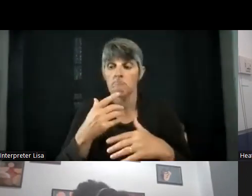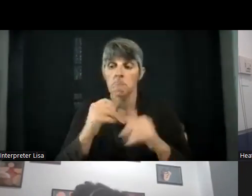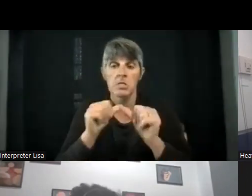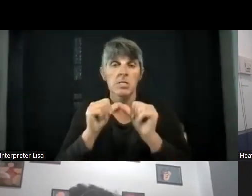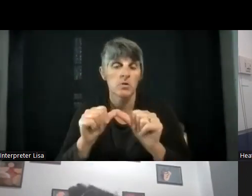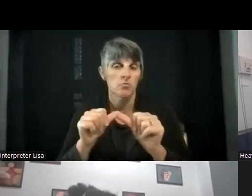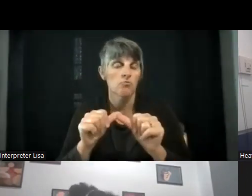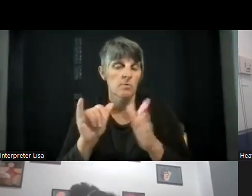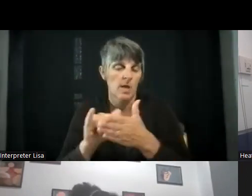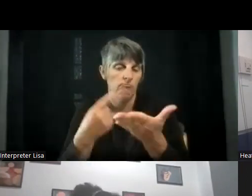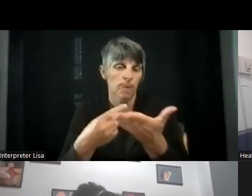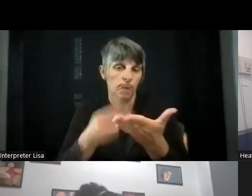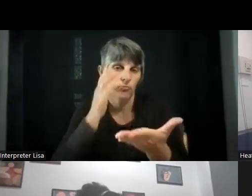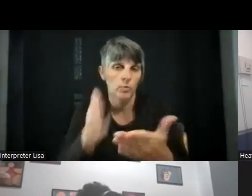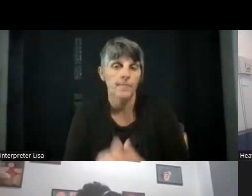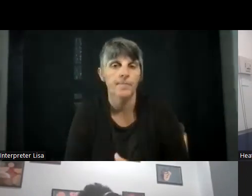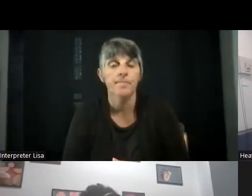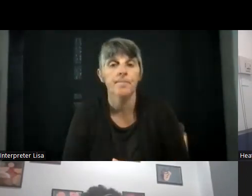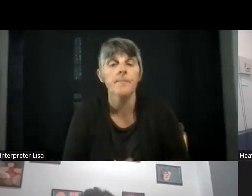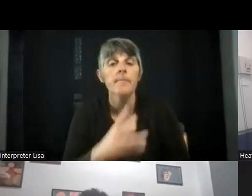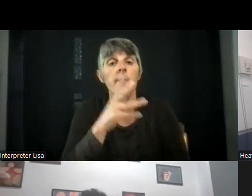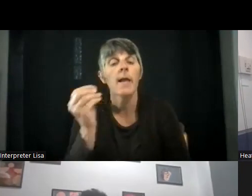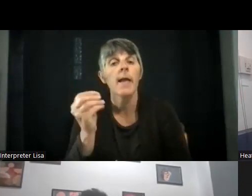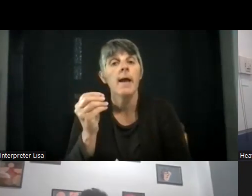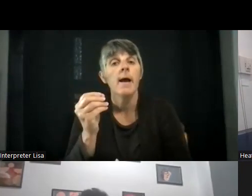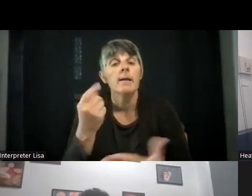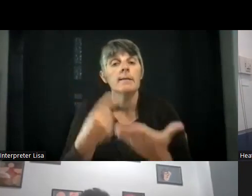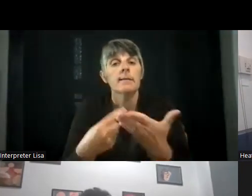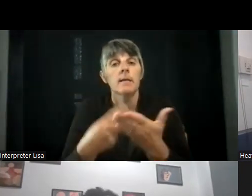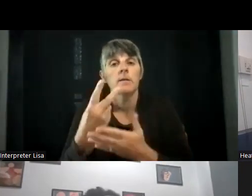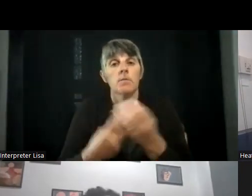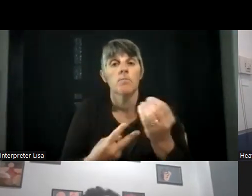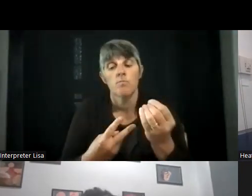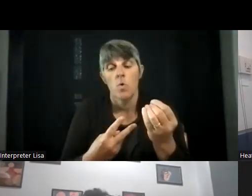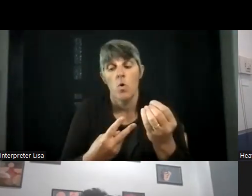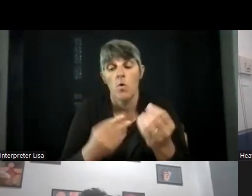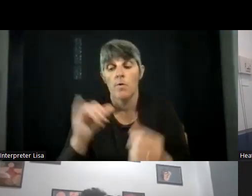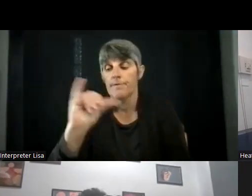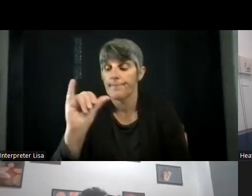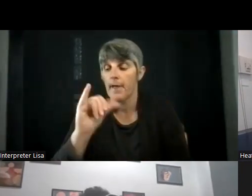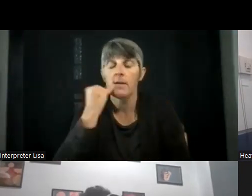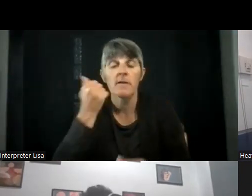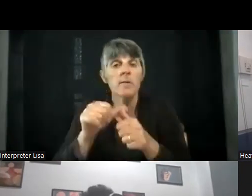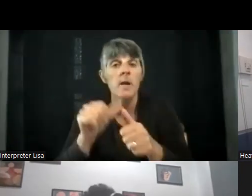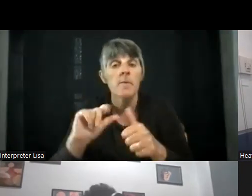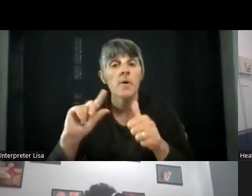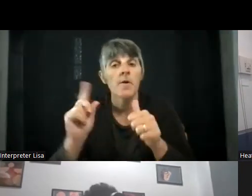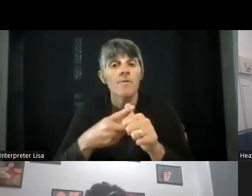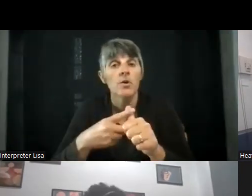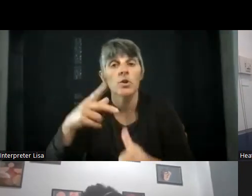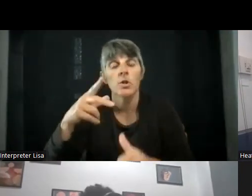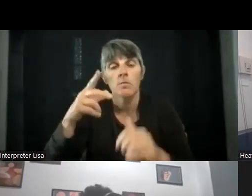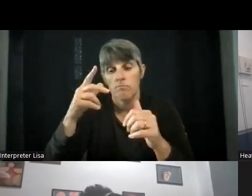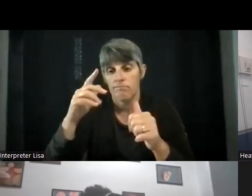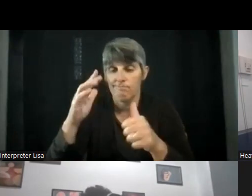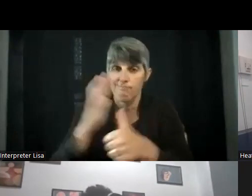that conversation and talking about both, if you'll recall, the first primary decision that